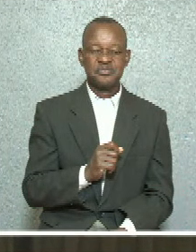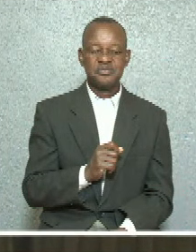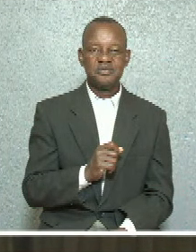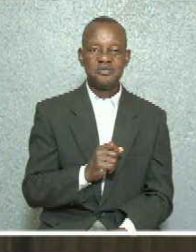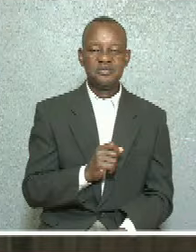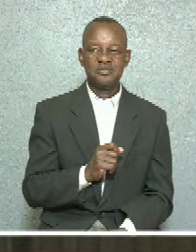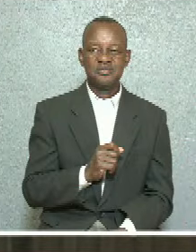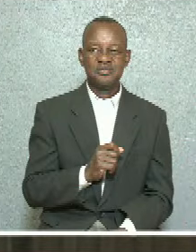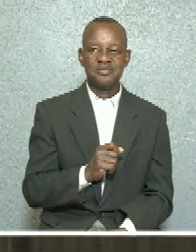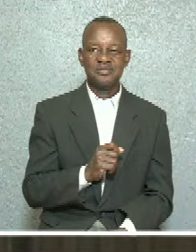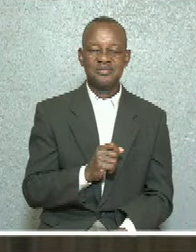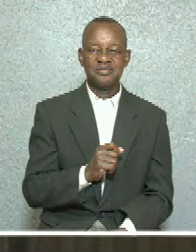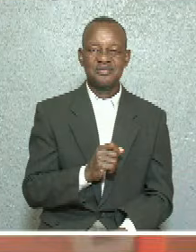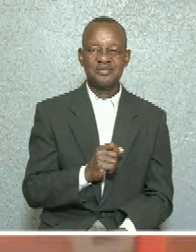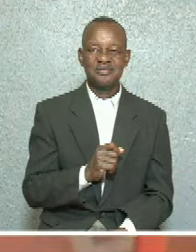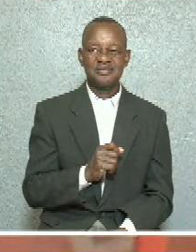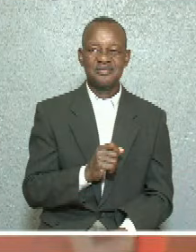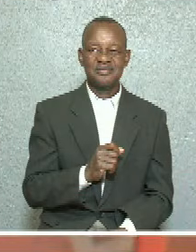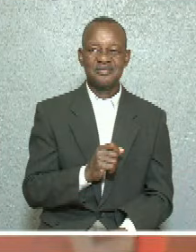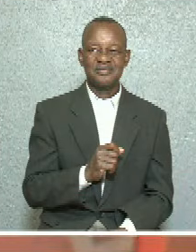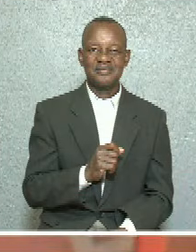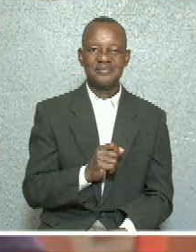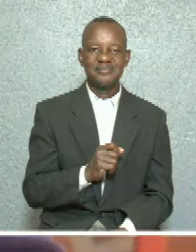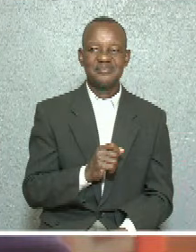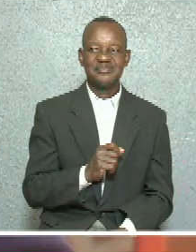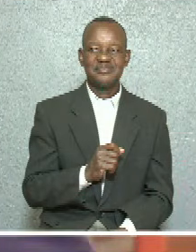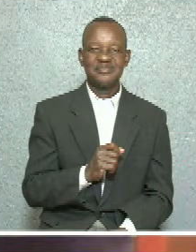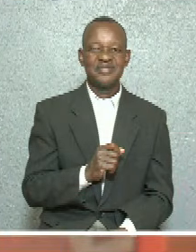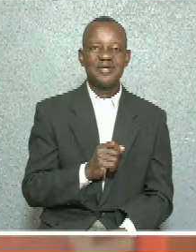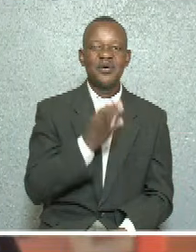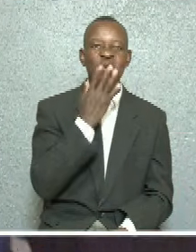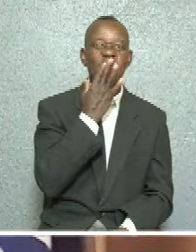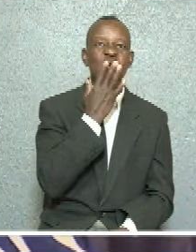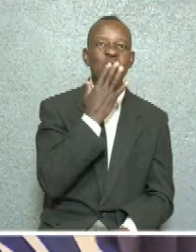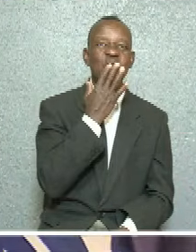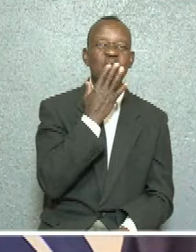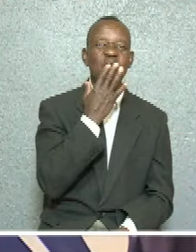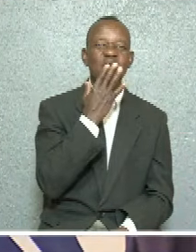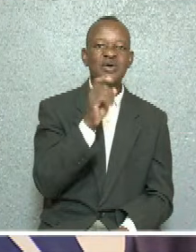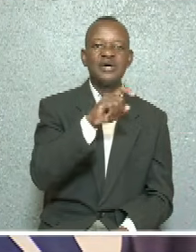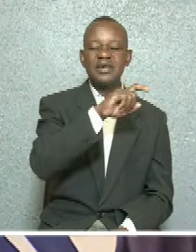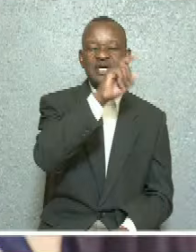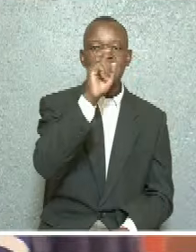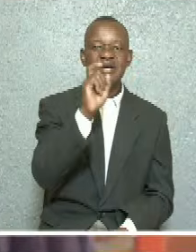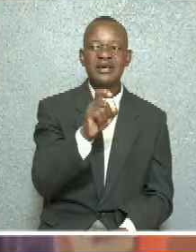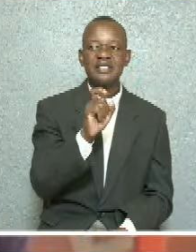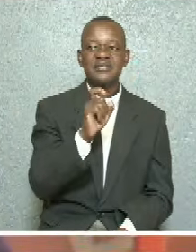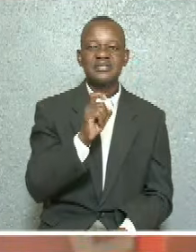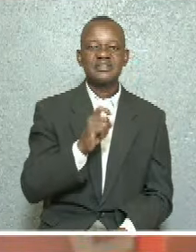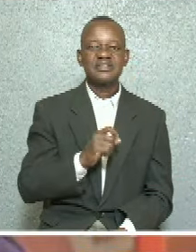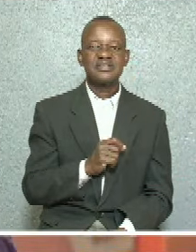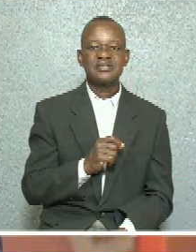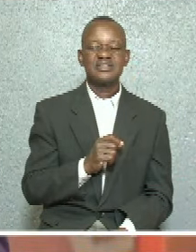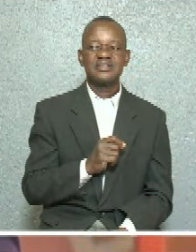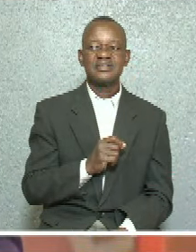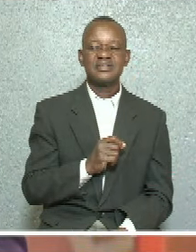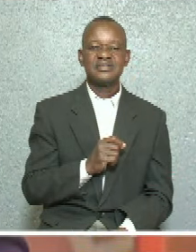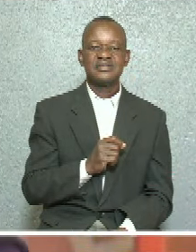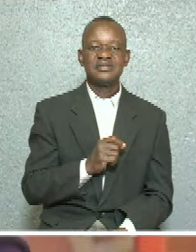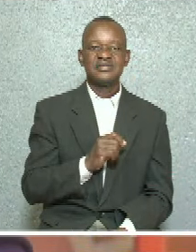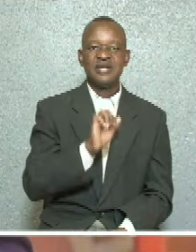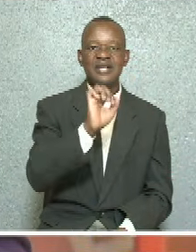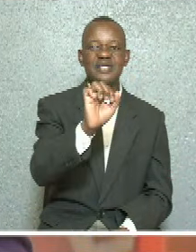Oh, you're shy. Does anybody else have a question? Yes, get up, Rosemore. What is your question